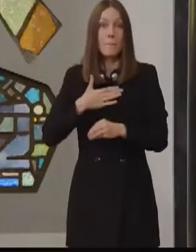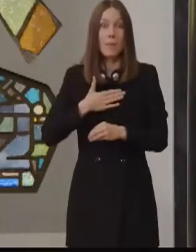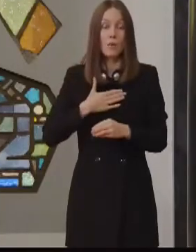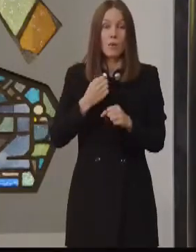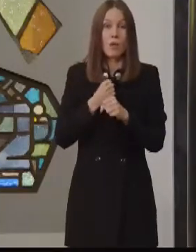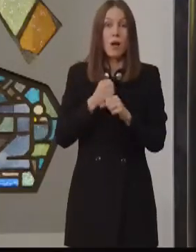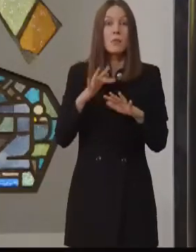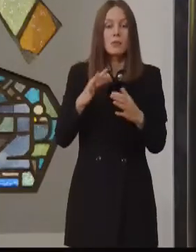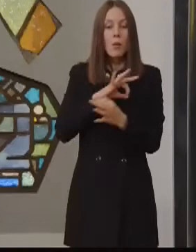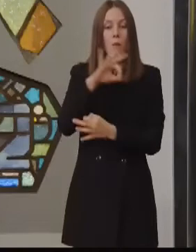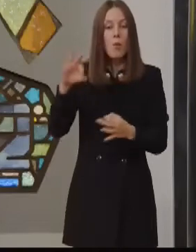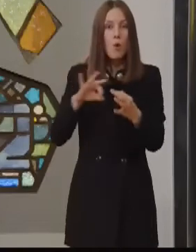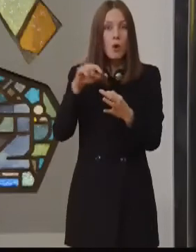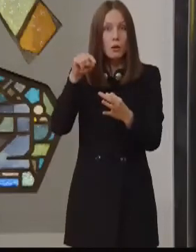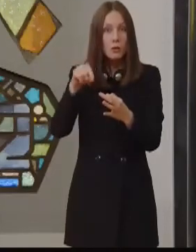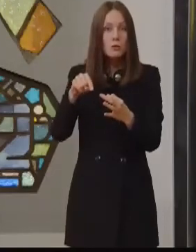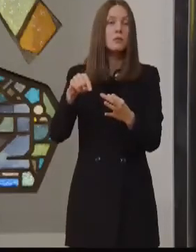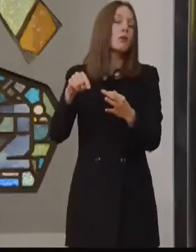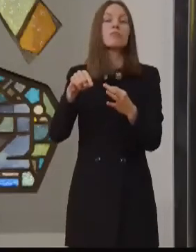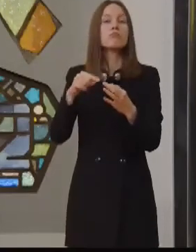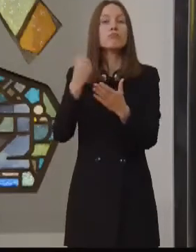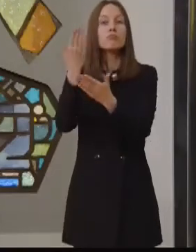of parliament will make.